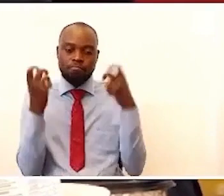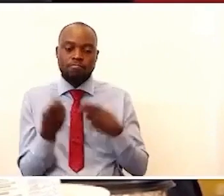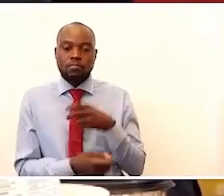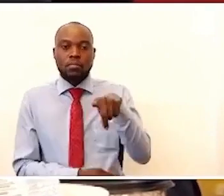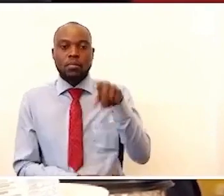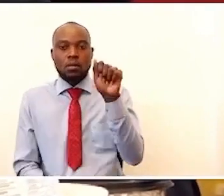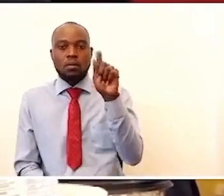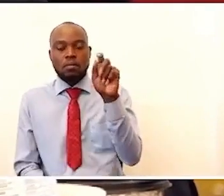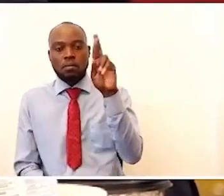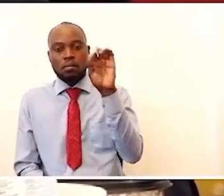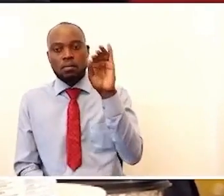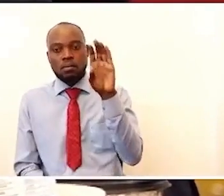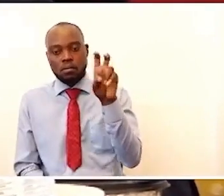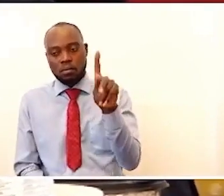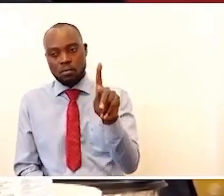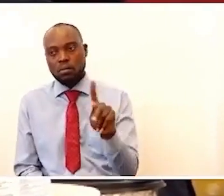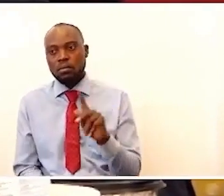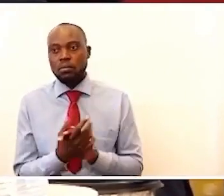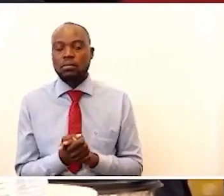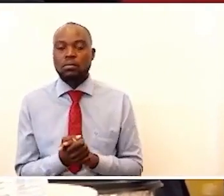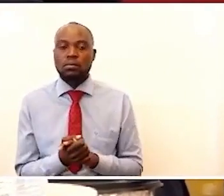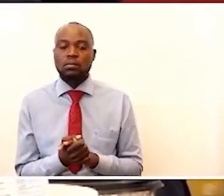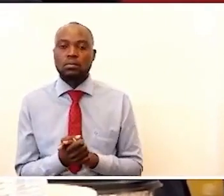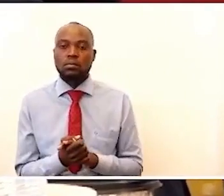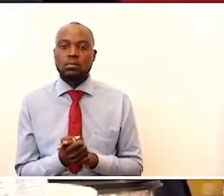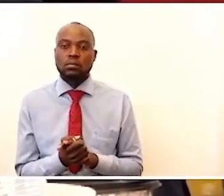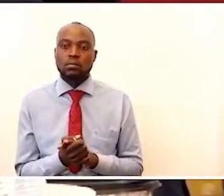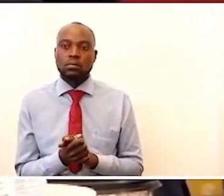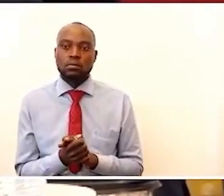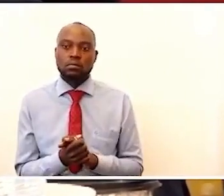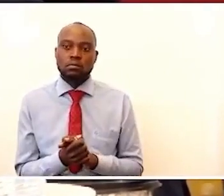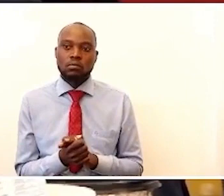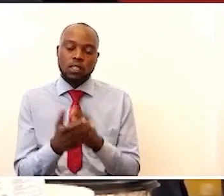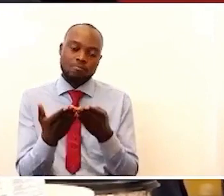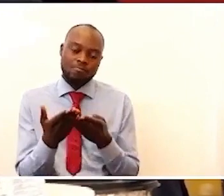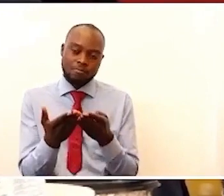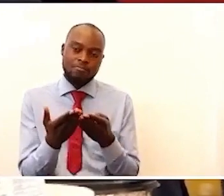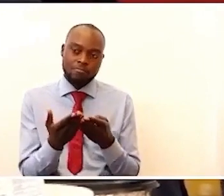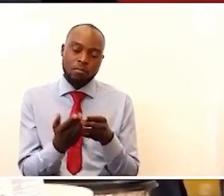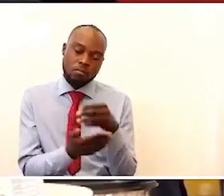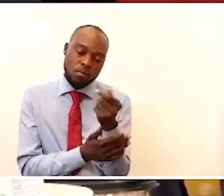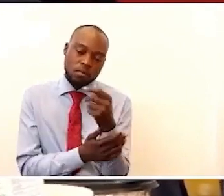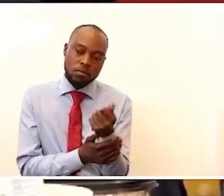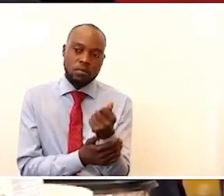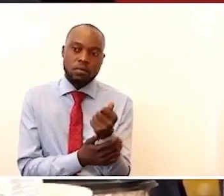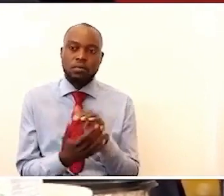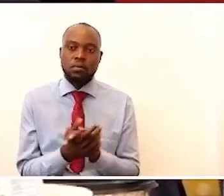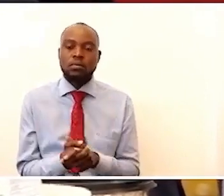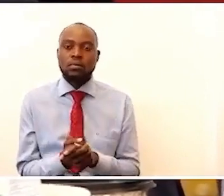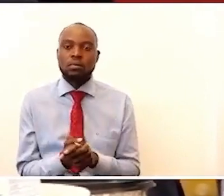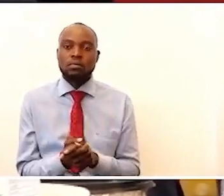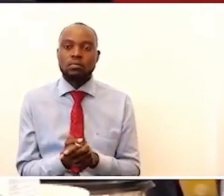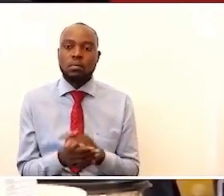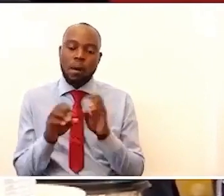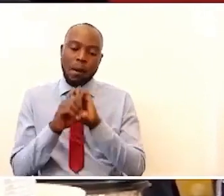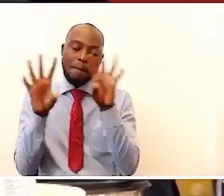Olomo. Generally, the excessive expenses, actually public debt